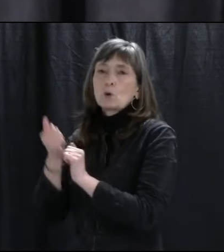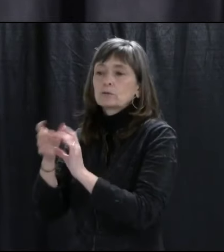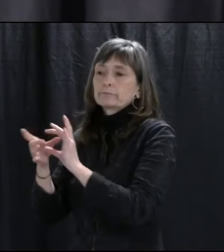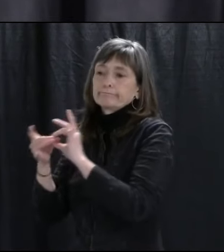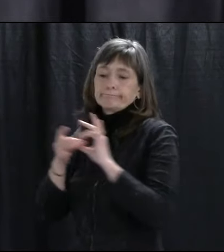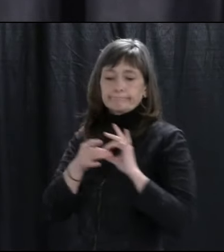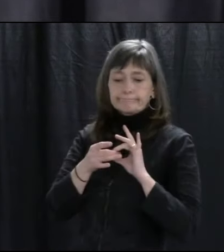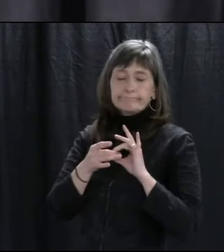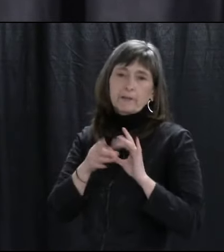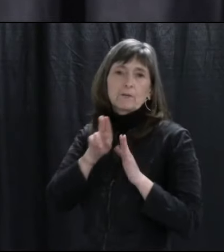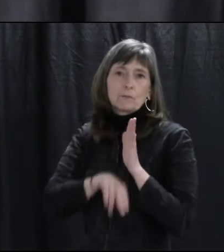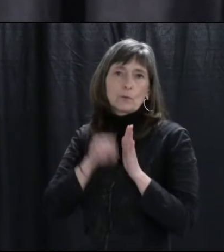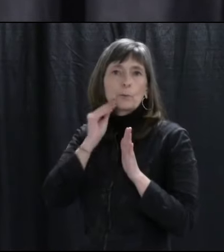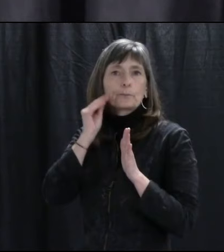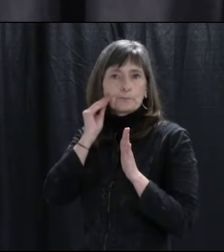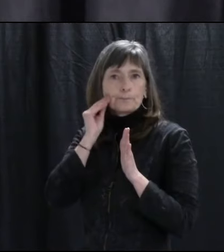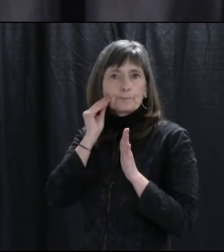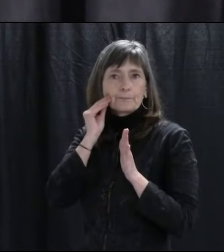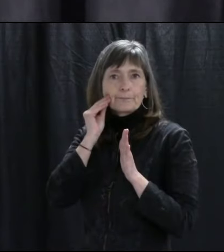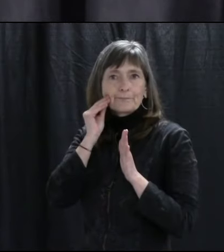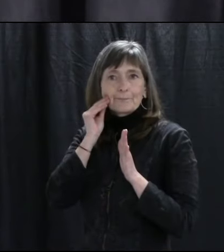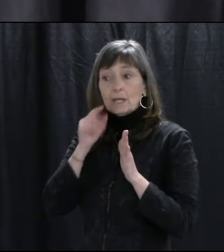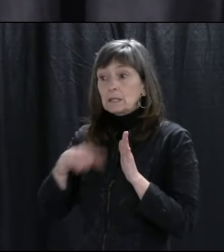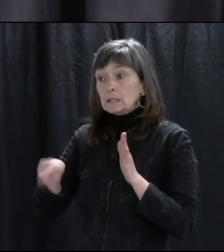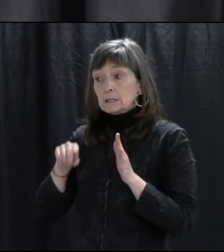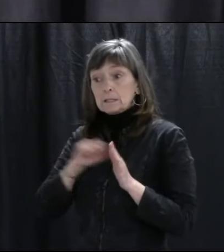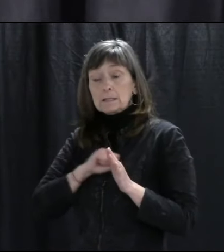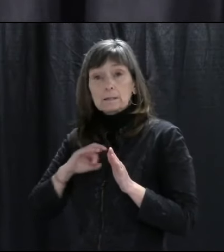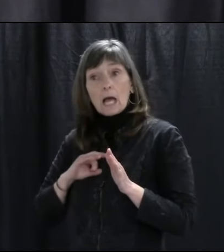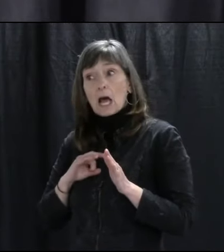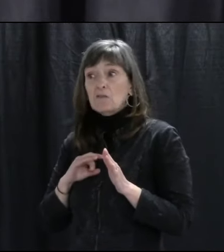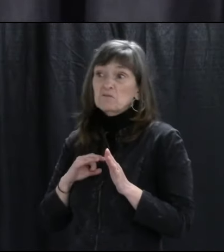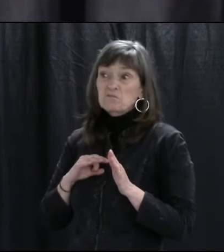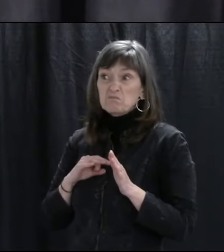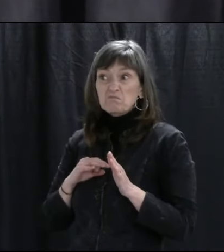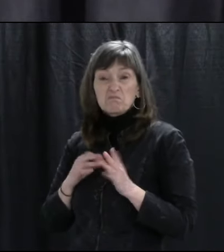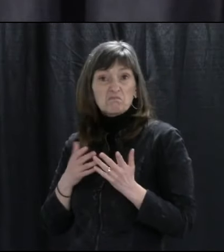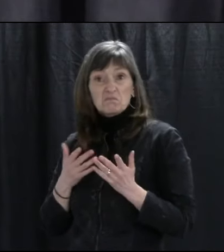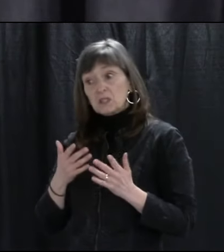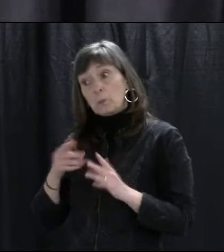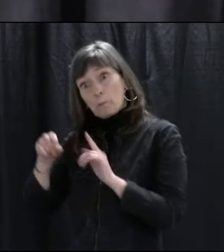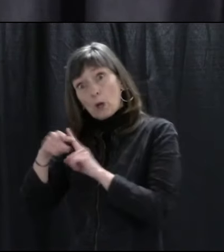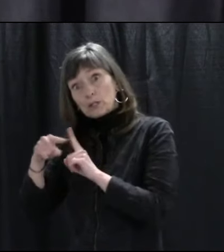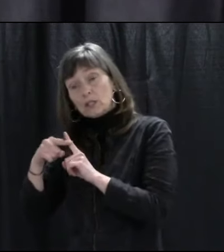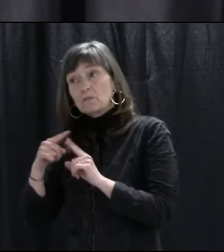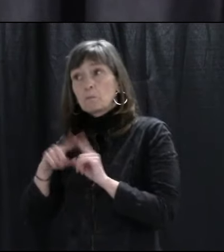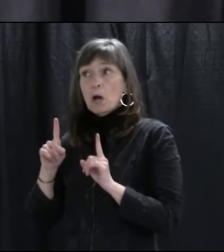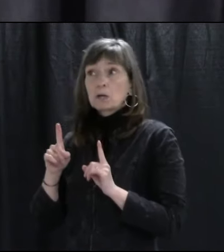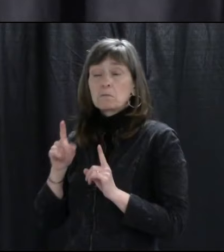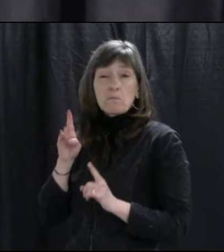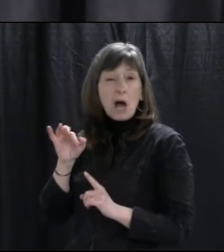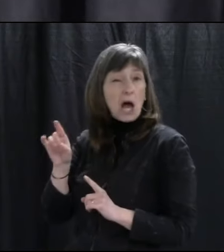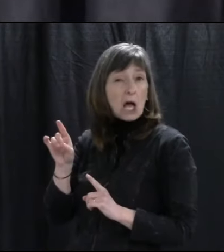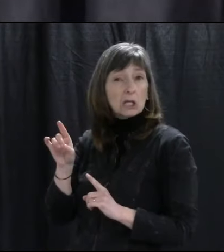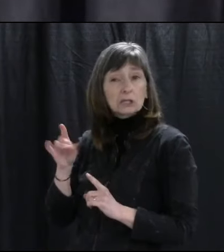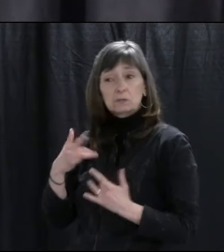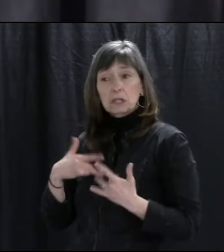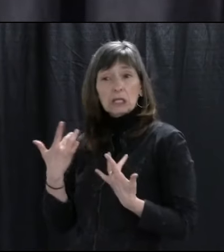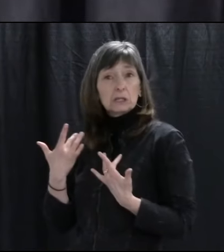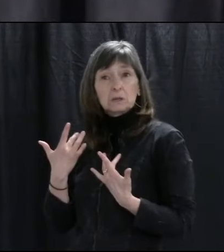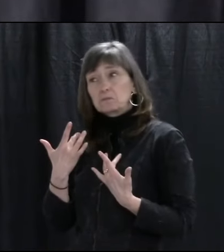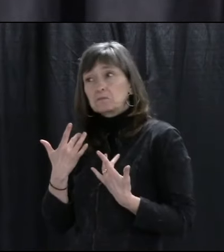home. These staff are currently well or experiencing mild symptoms, if symptomatic. They are being managed at home